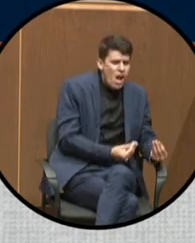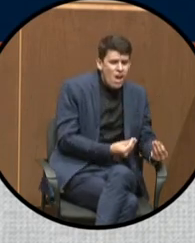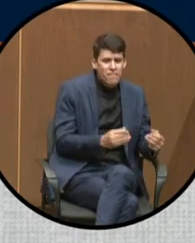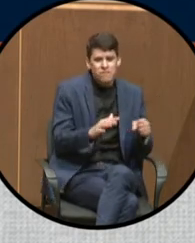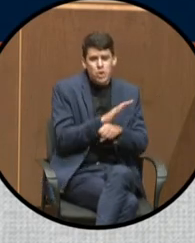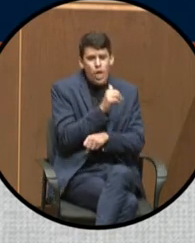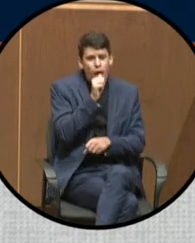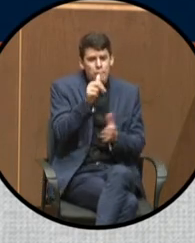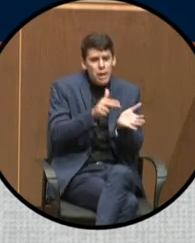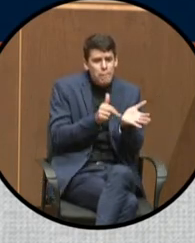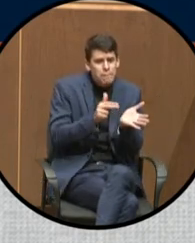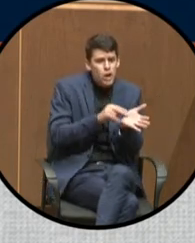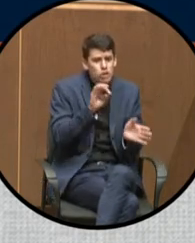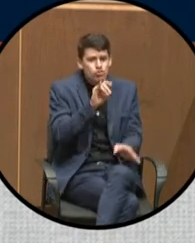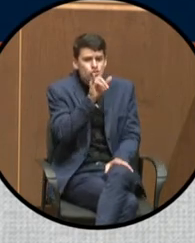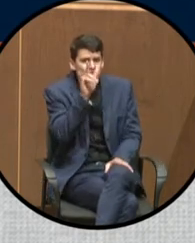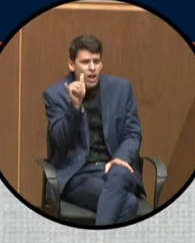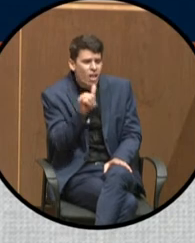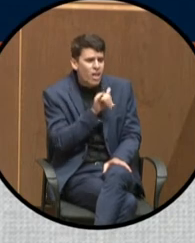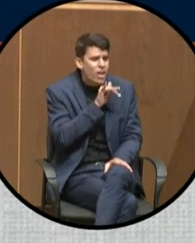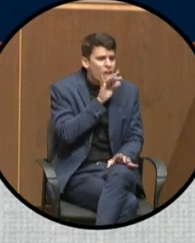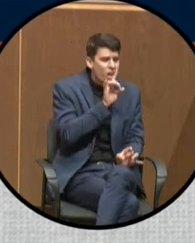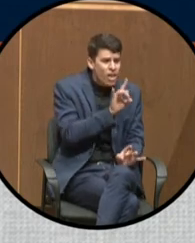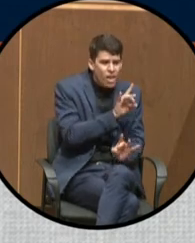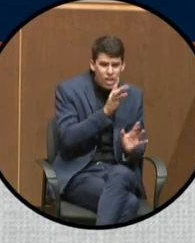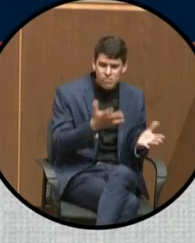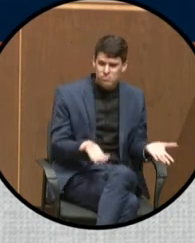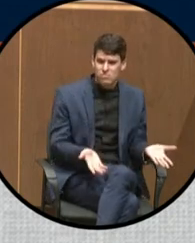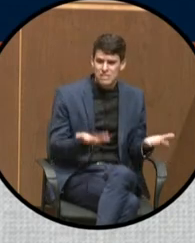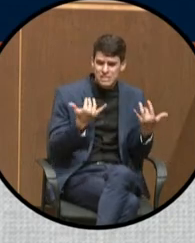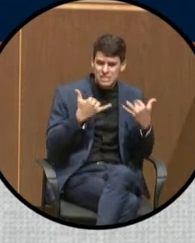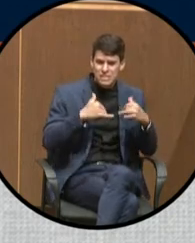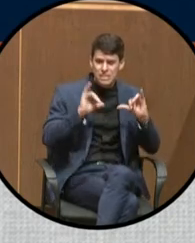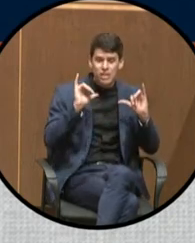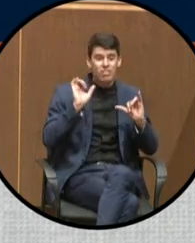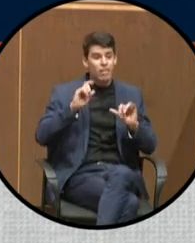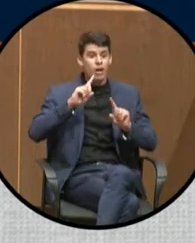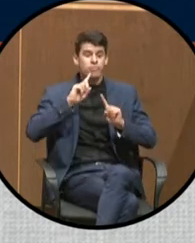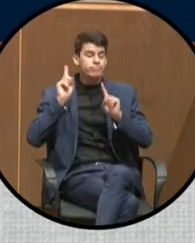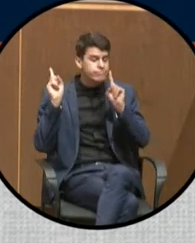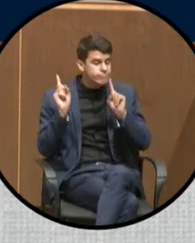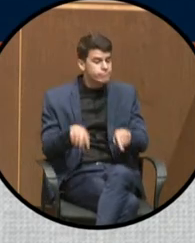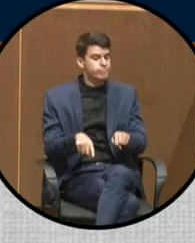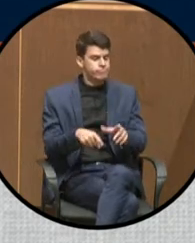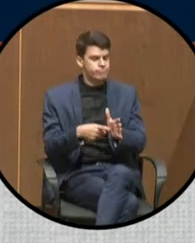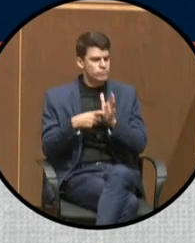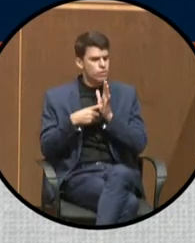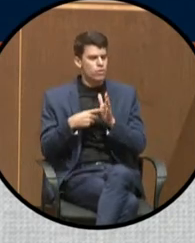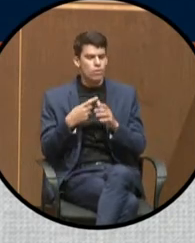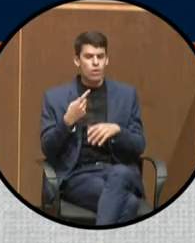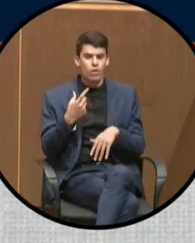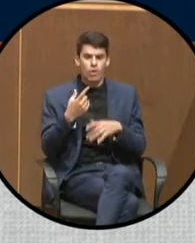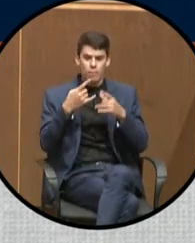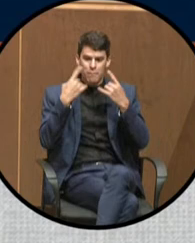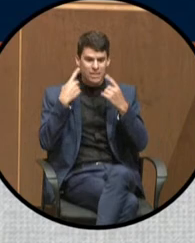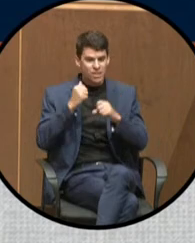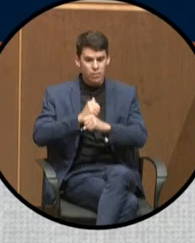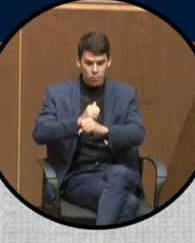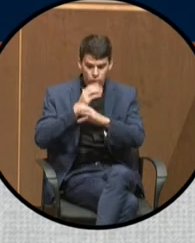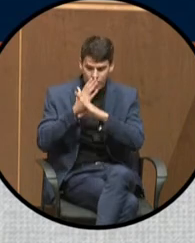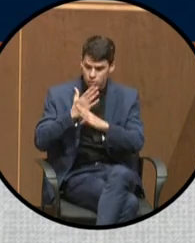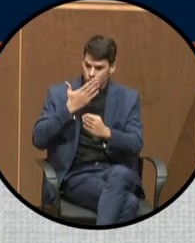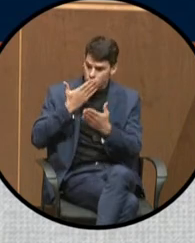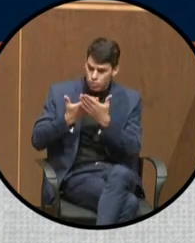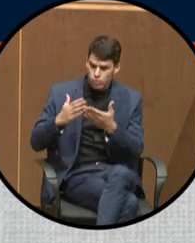jelly, and they still cause a rash on his face. Mandatory face covering policies inhibit peer-to-peer learning.